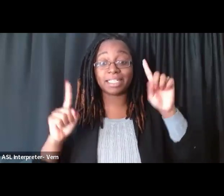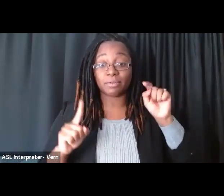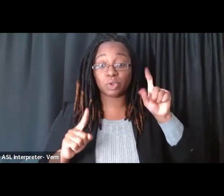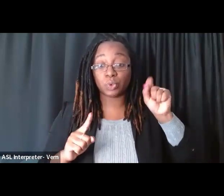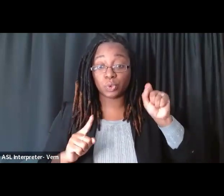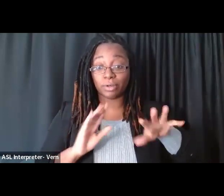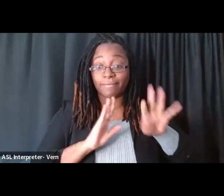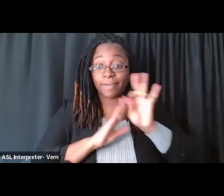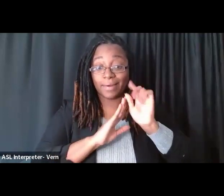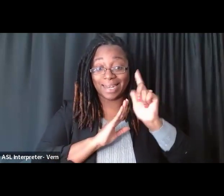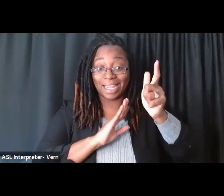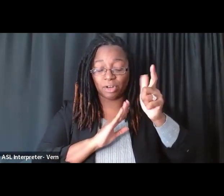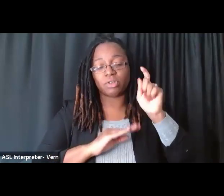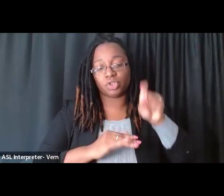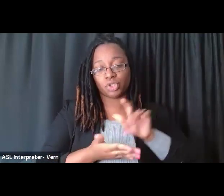be used.